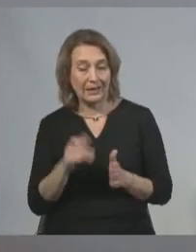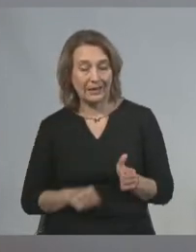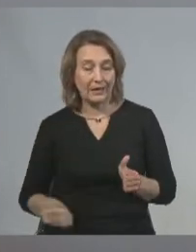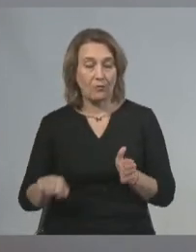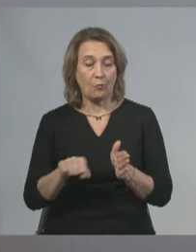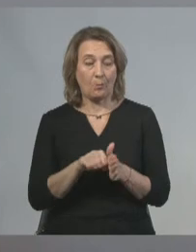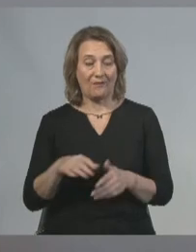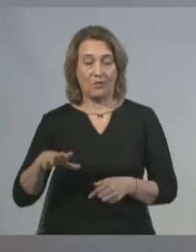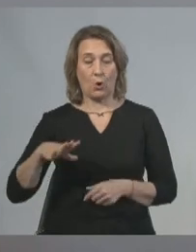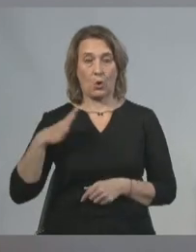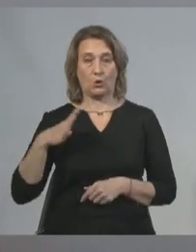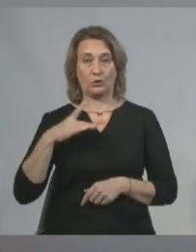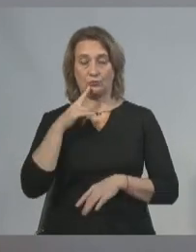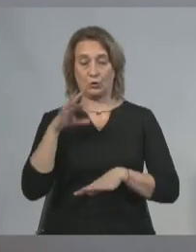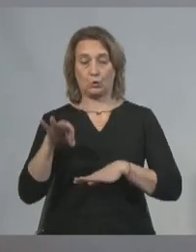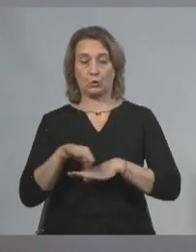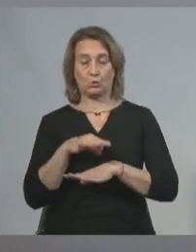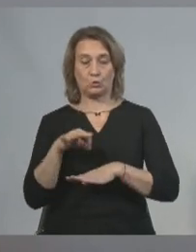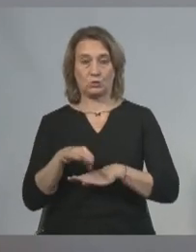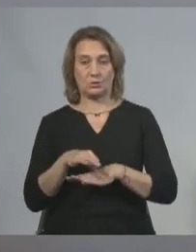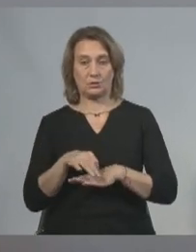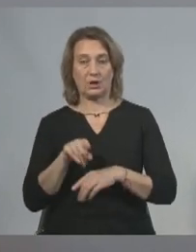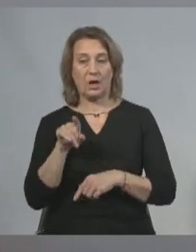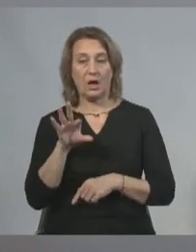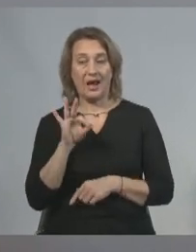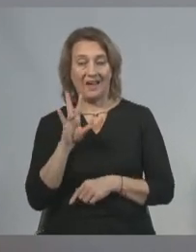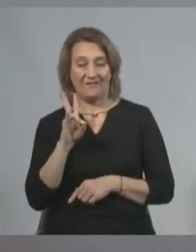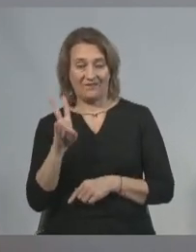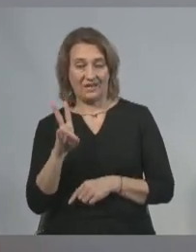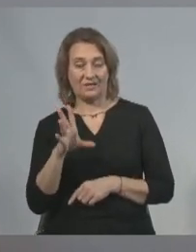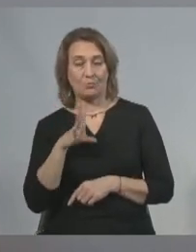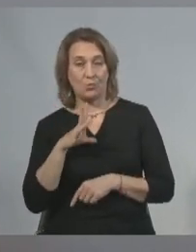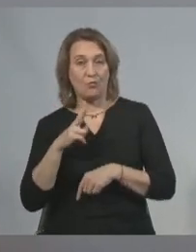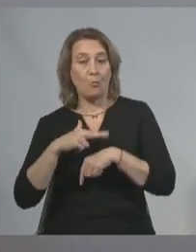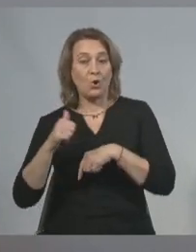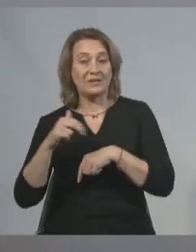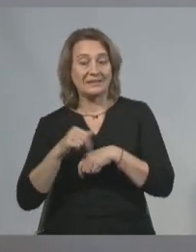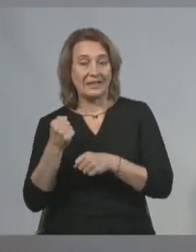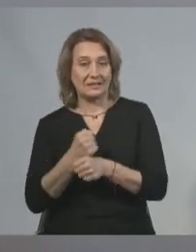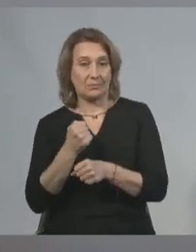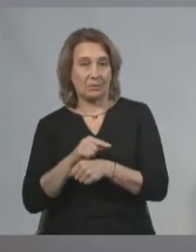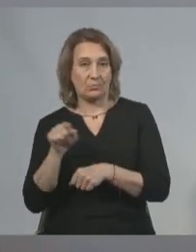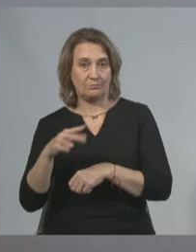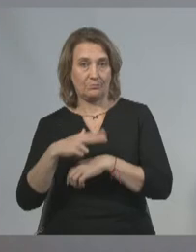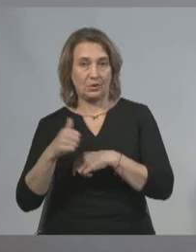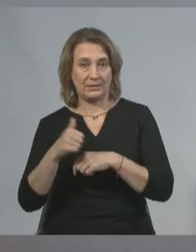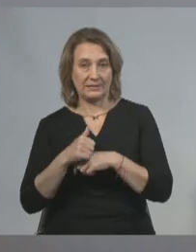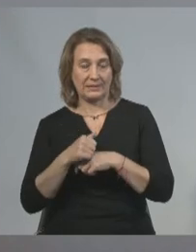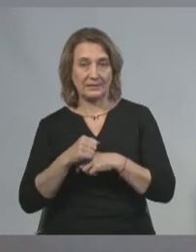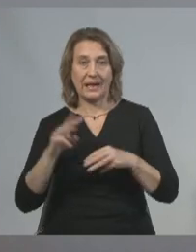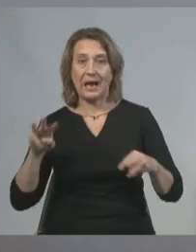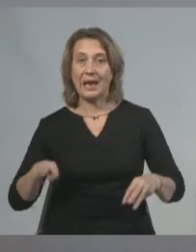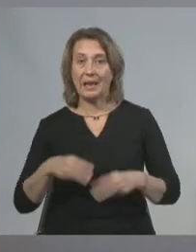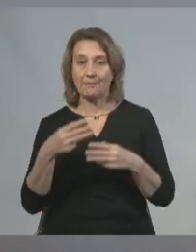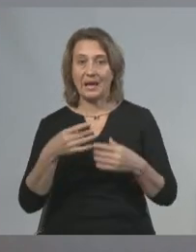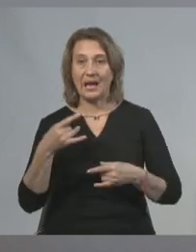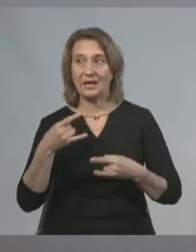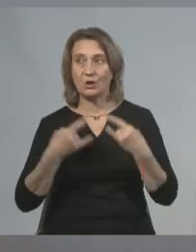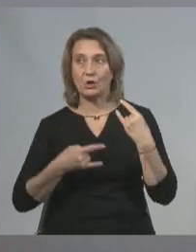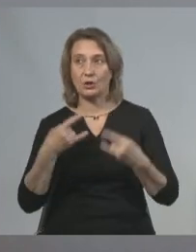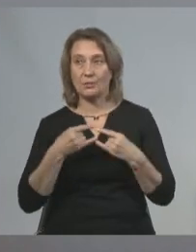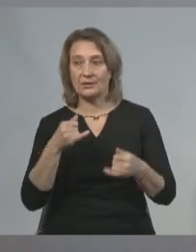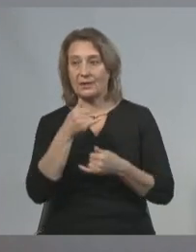was the police background and as a media before media reporters couldn't find any additional